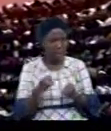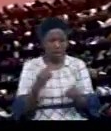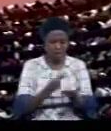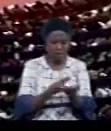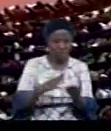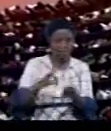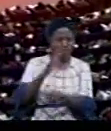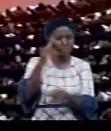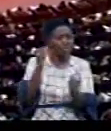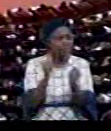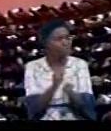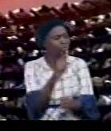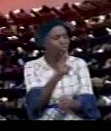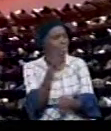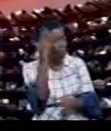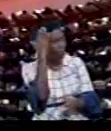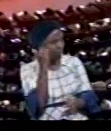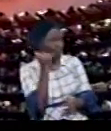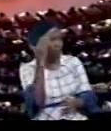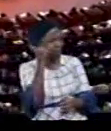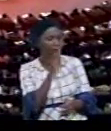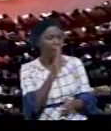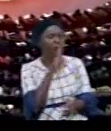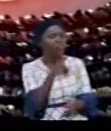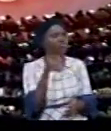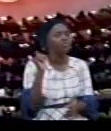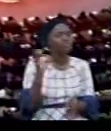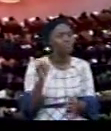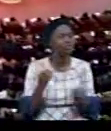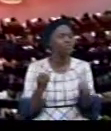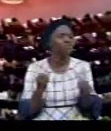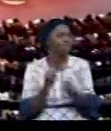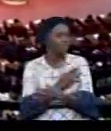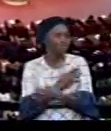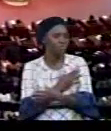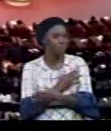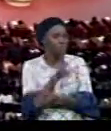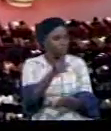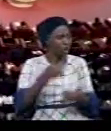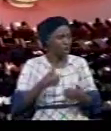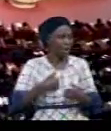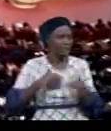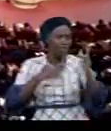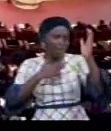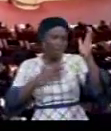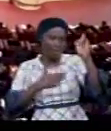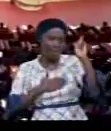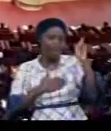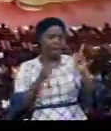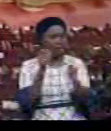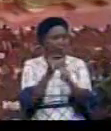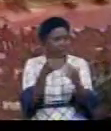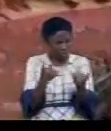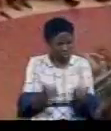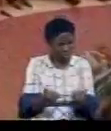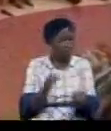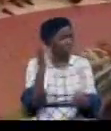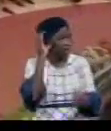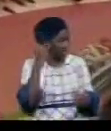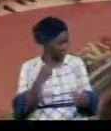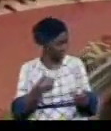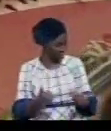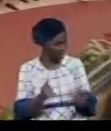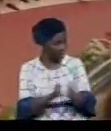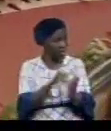Ghost with you. Why are you so fearful? You heard my word just now when I said, let us